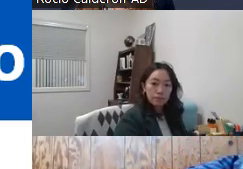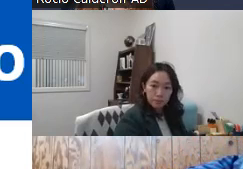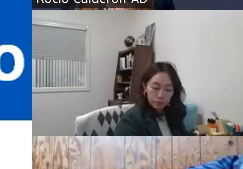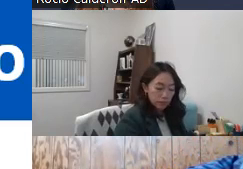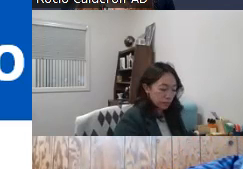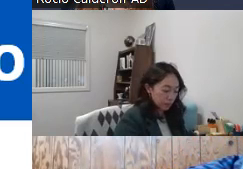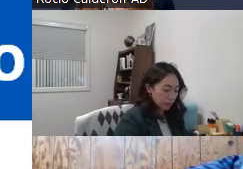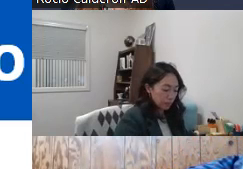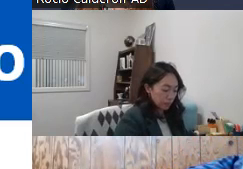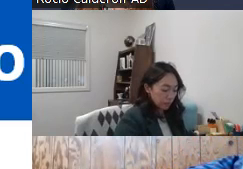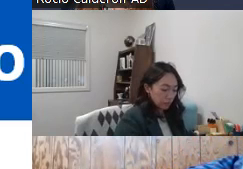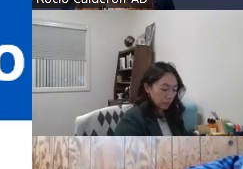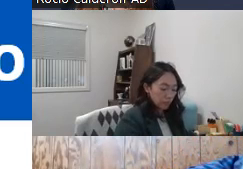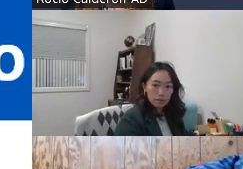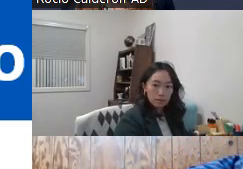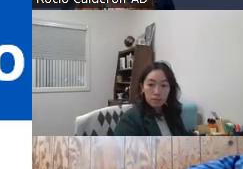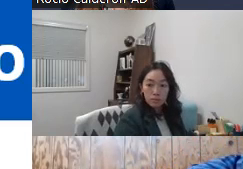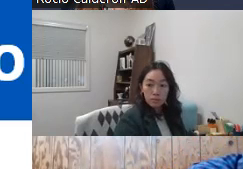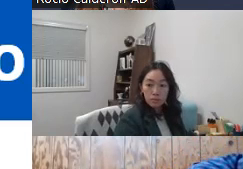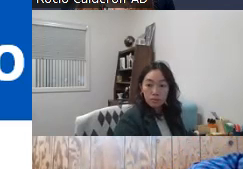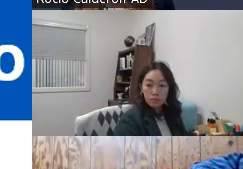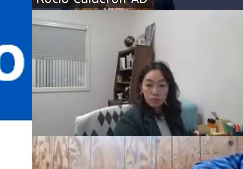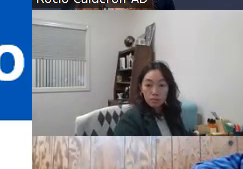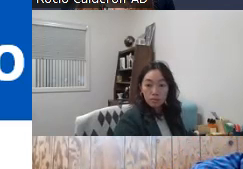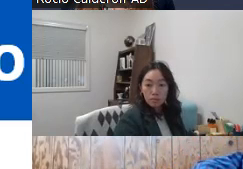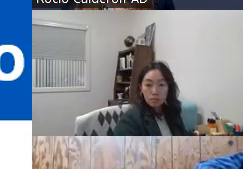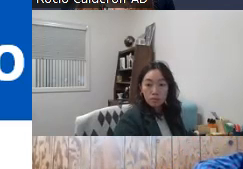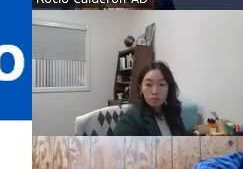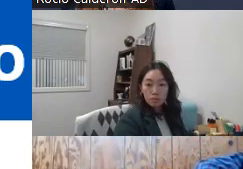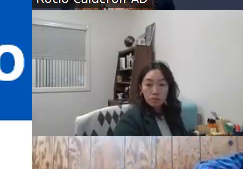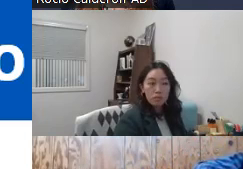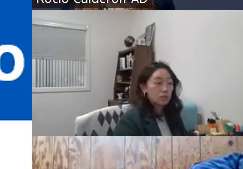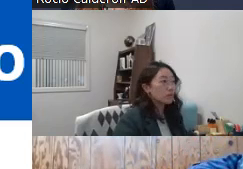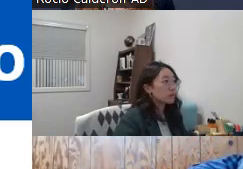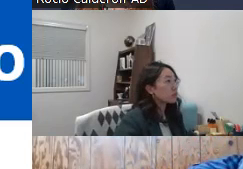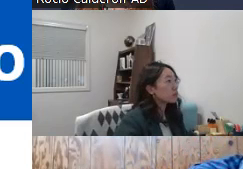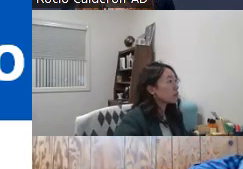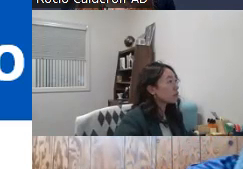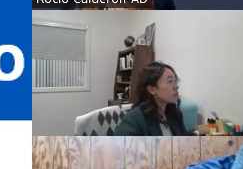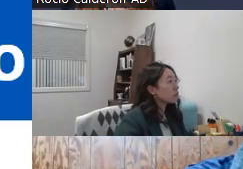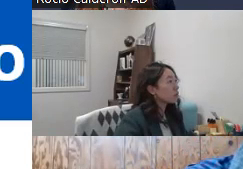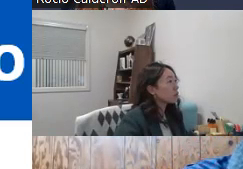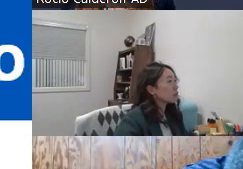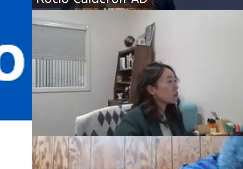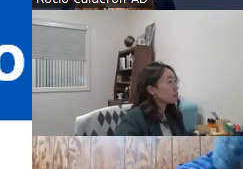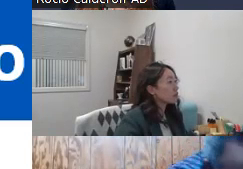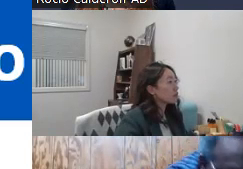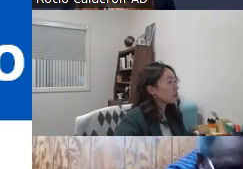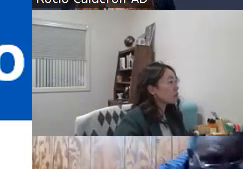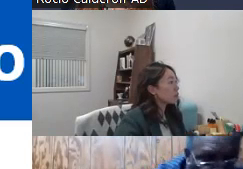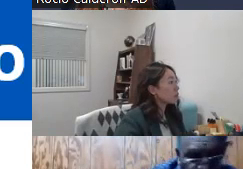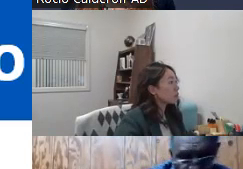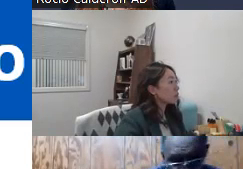I also just wanted to note there was a couple comments on YouTube, mostly from a user named